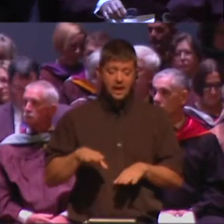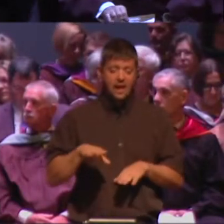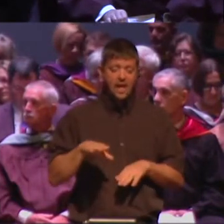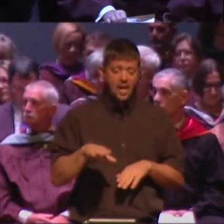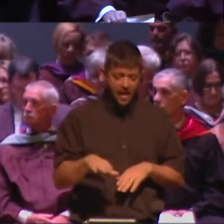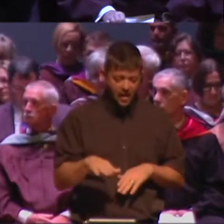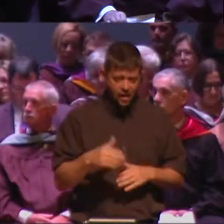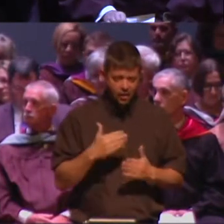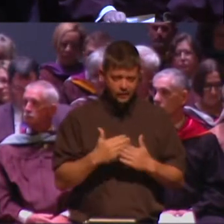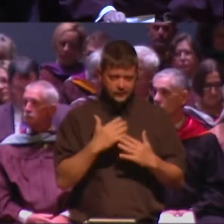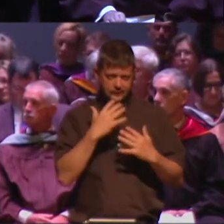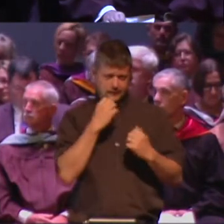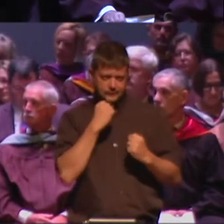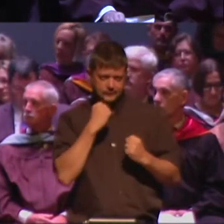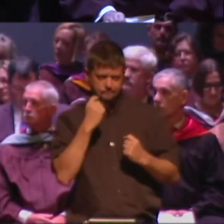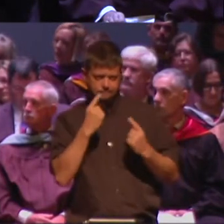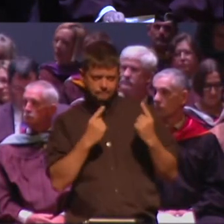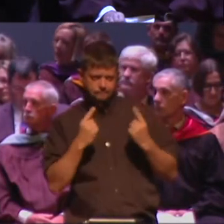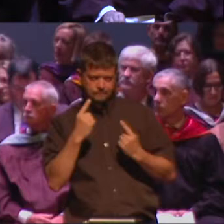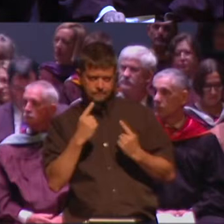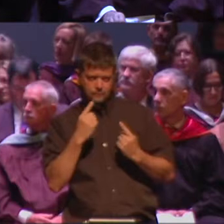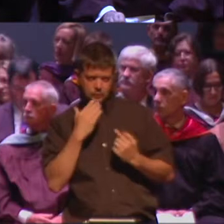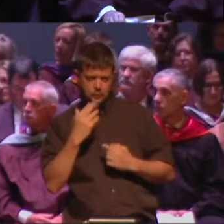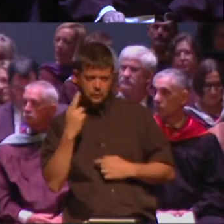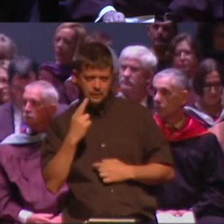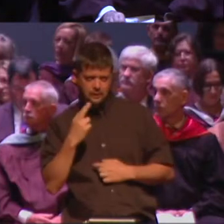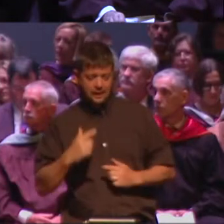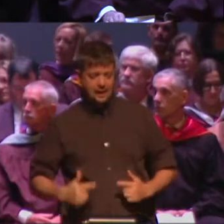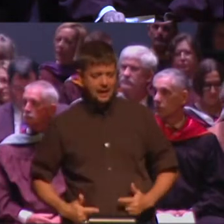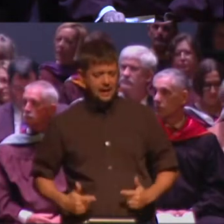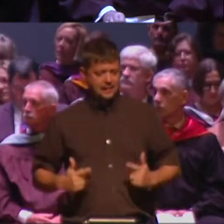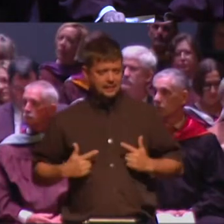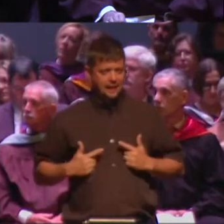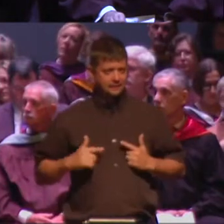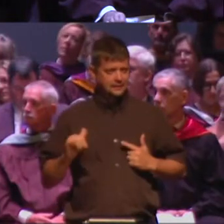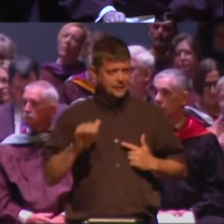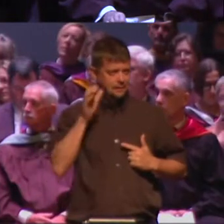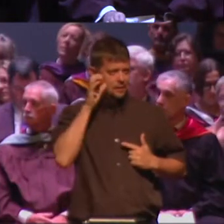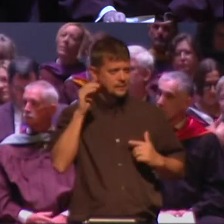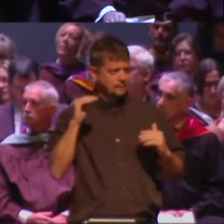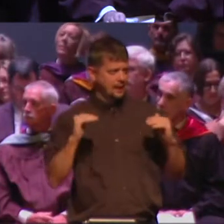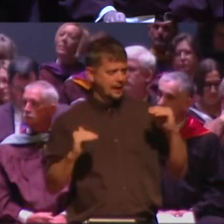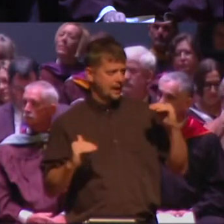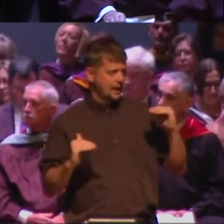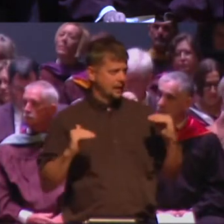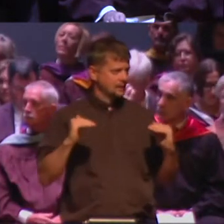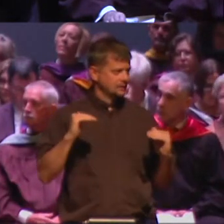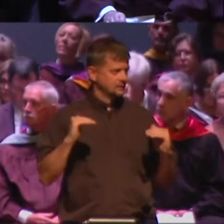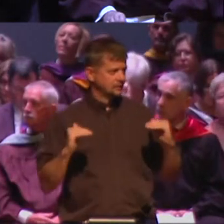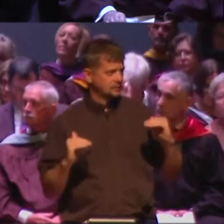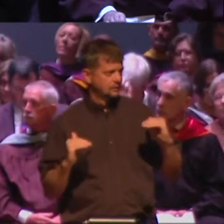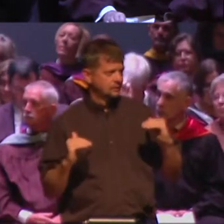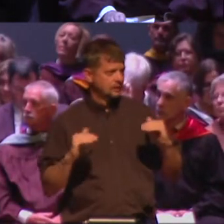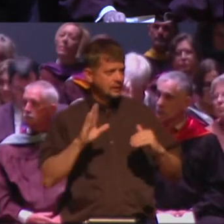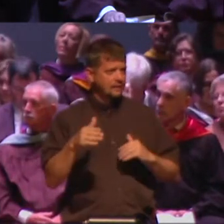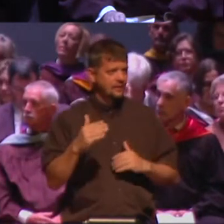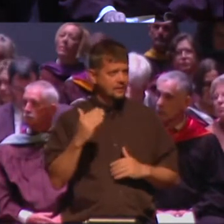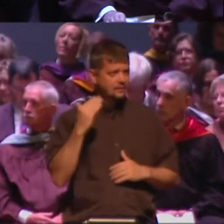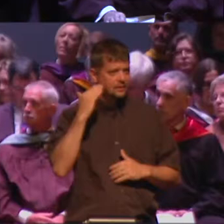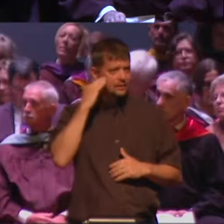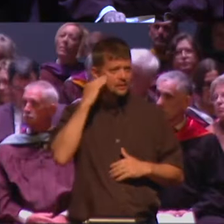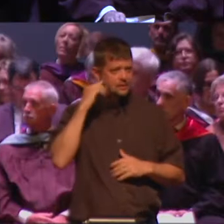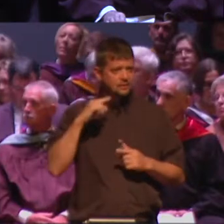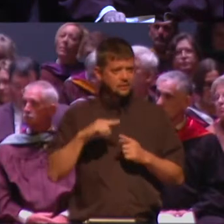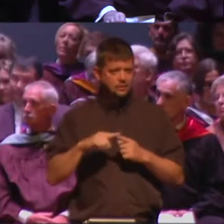care and tact. And remember that life's a great balancing act. Just never forget to be dexterous